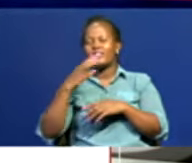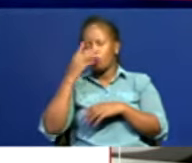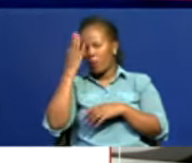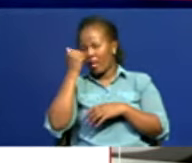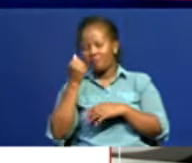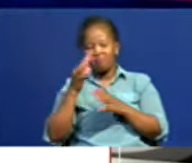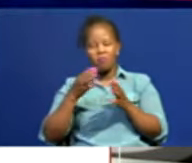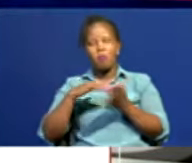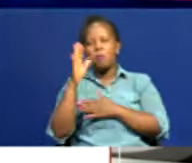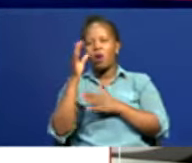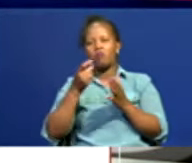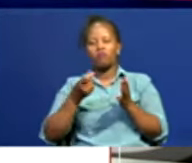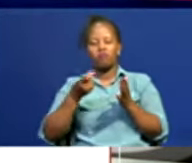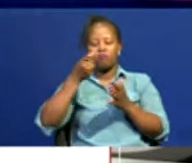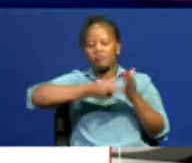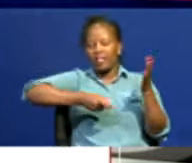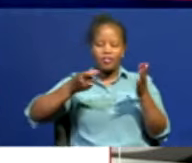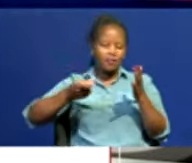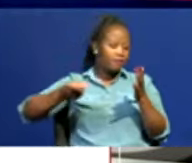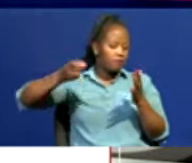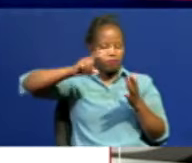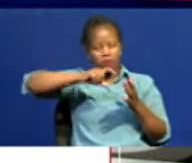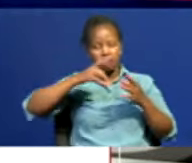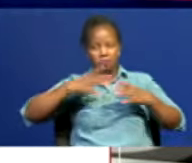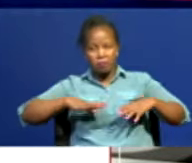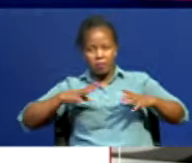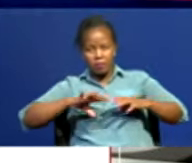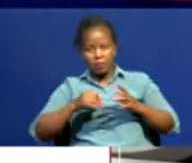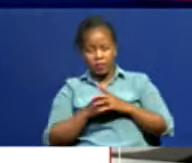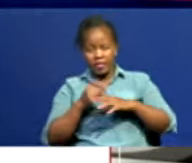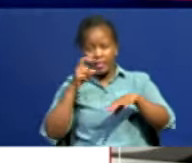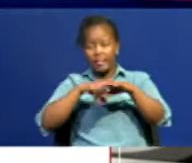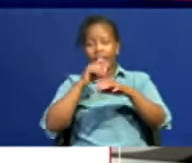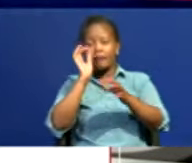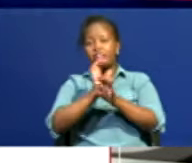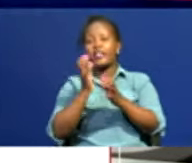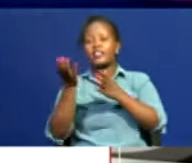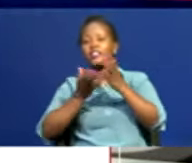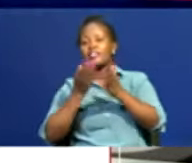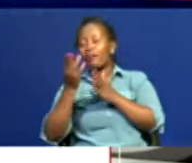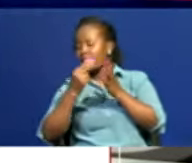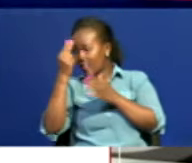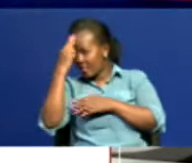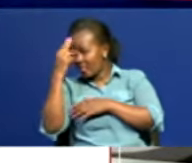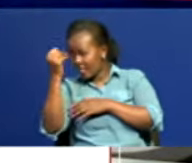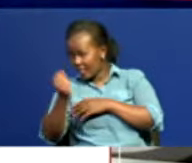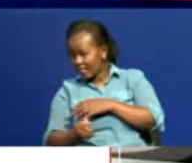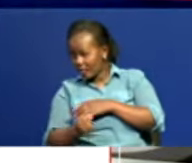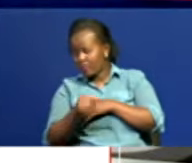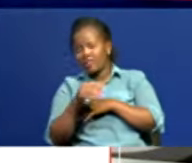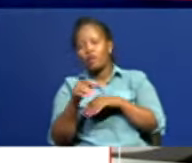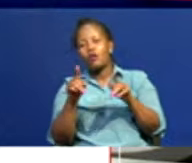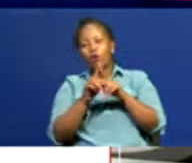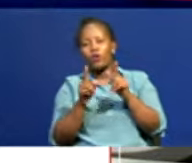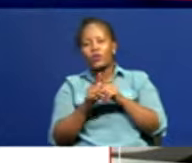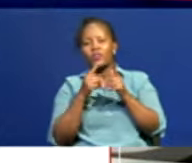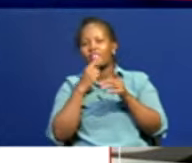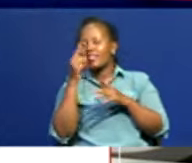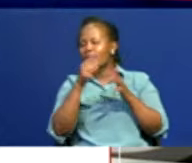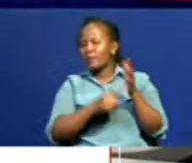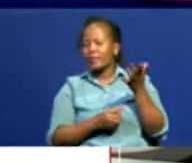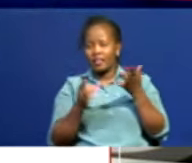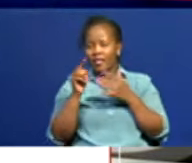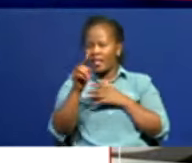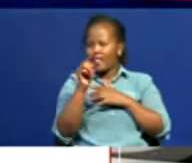burden to Kenyans. Speaking during a church service in Kajiado County, the Azimio leader also criticized the handling of the Mavoko land